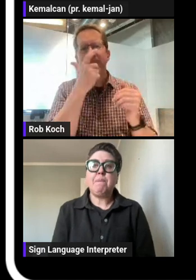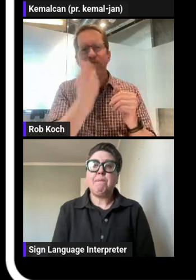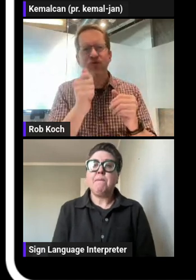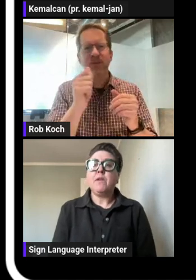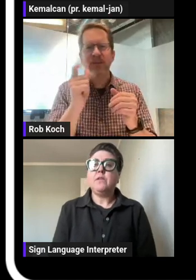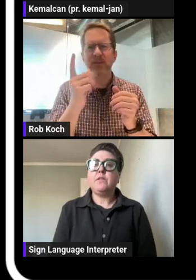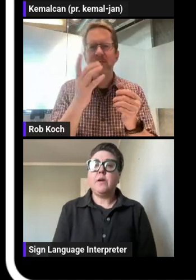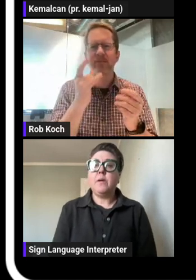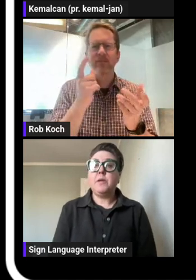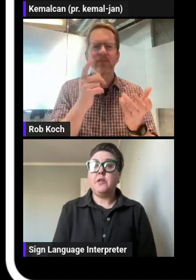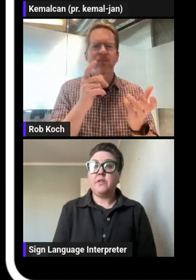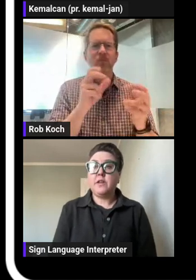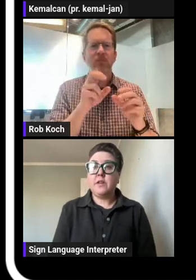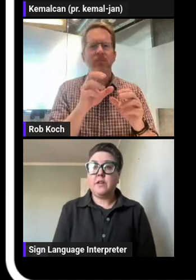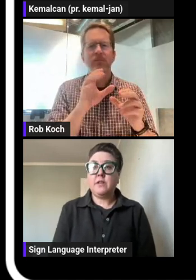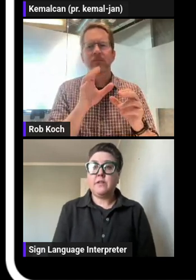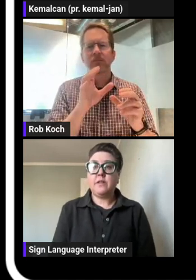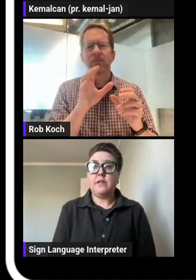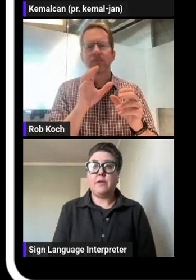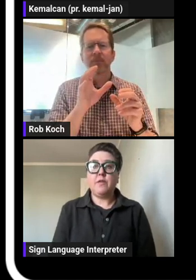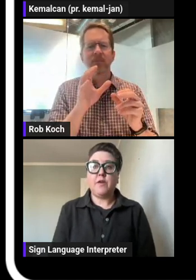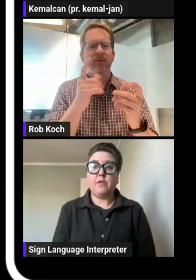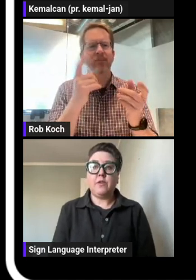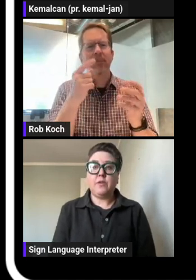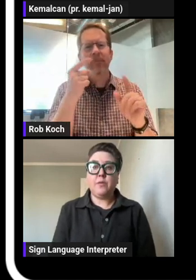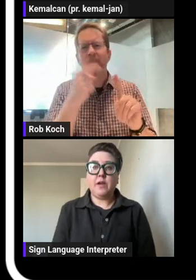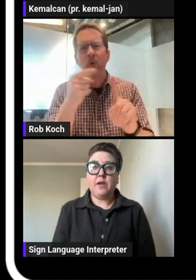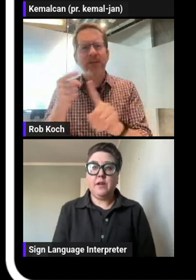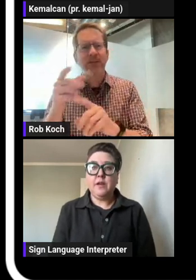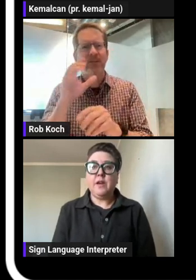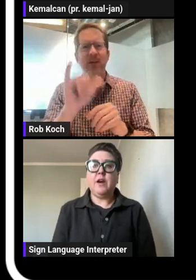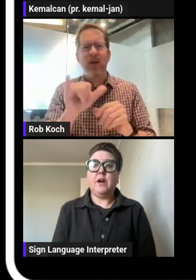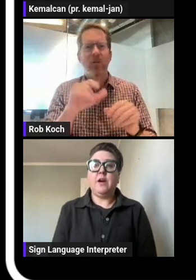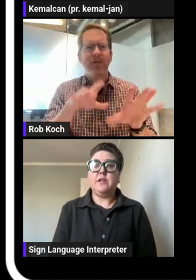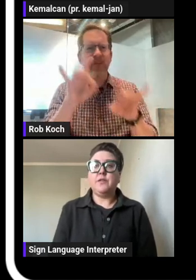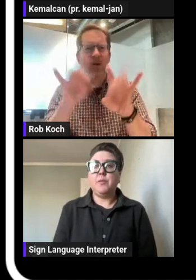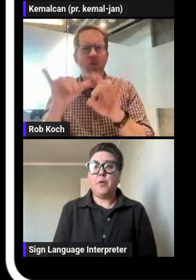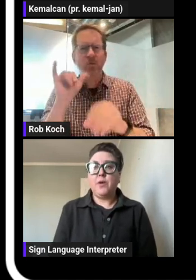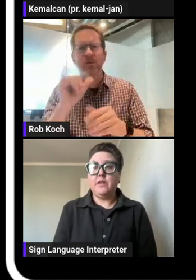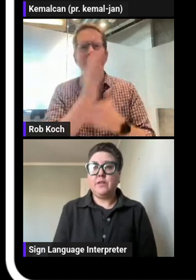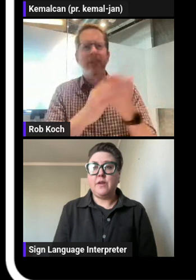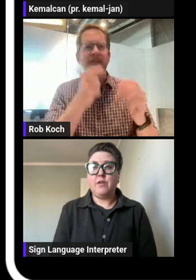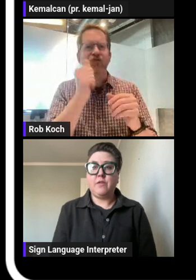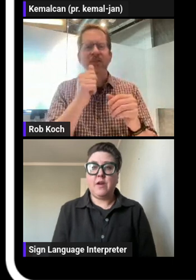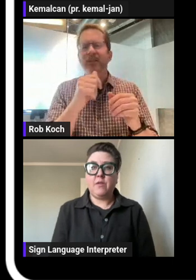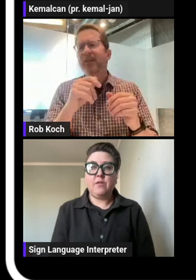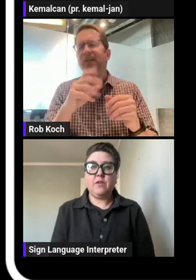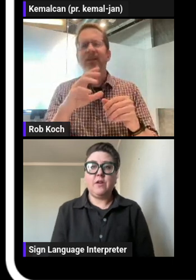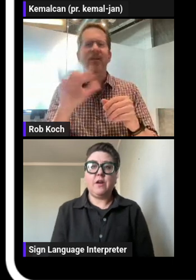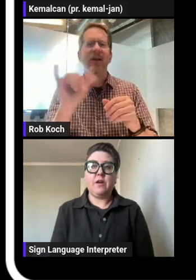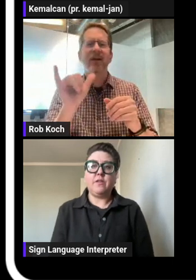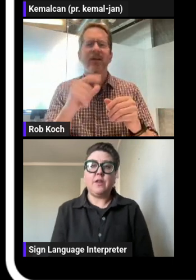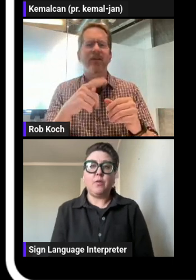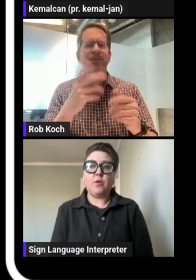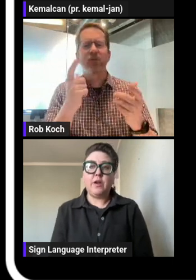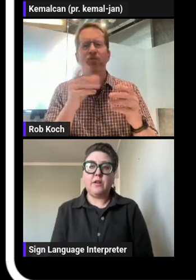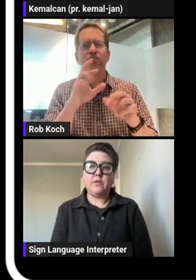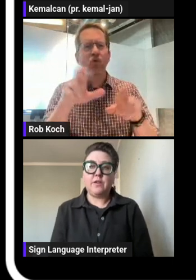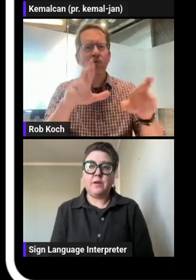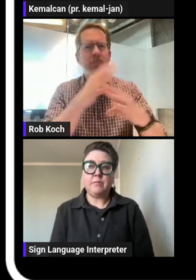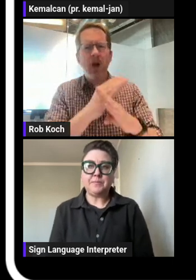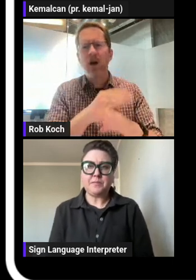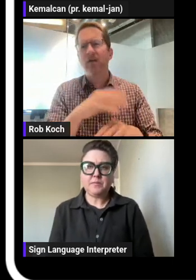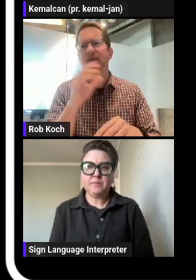language. Some interesting things that we found along the way. Different points that we found that were